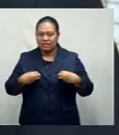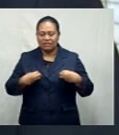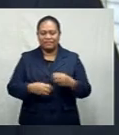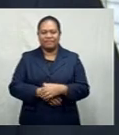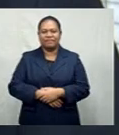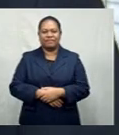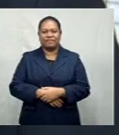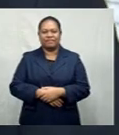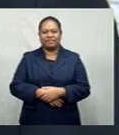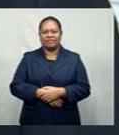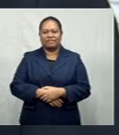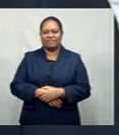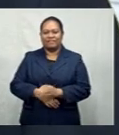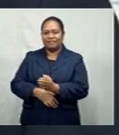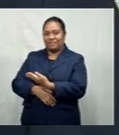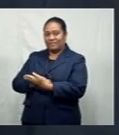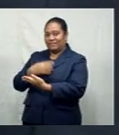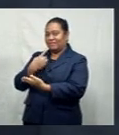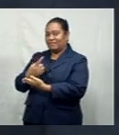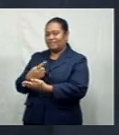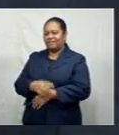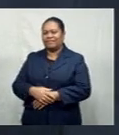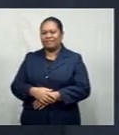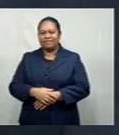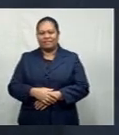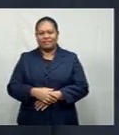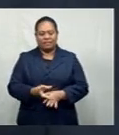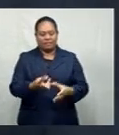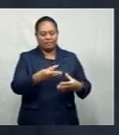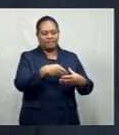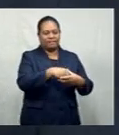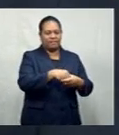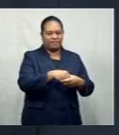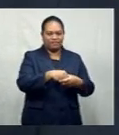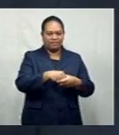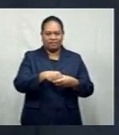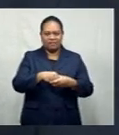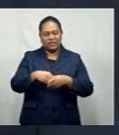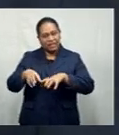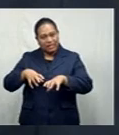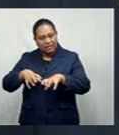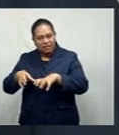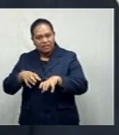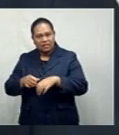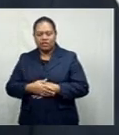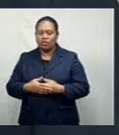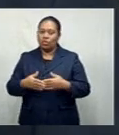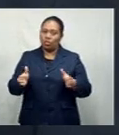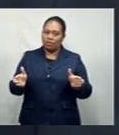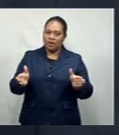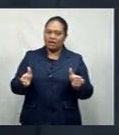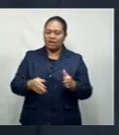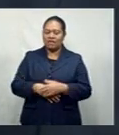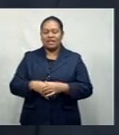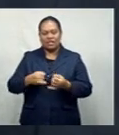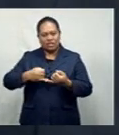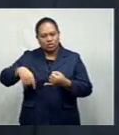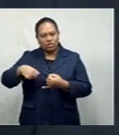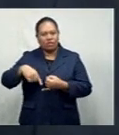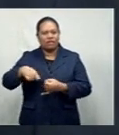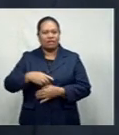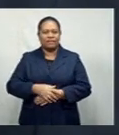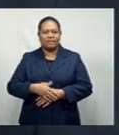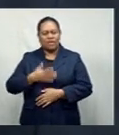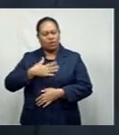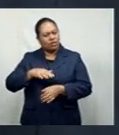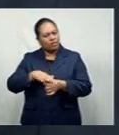The retail shops. So this will be part of that exercise. When they open up in Suva, we will want to